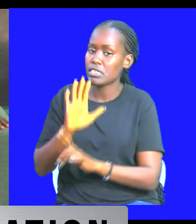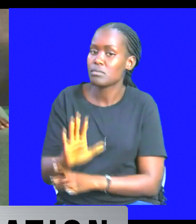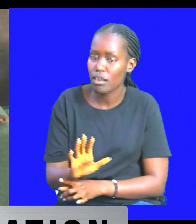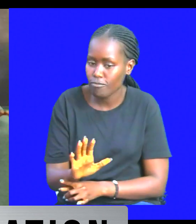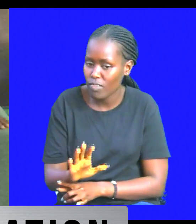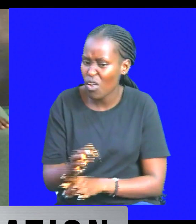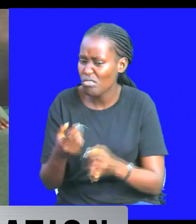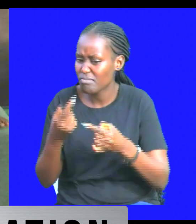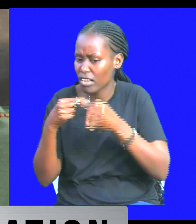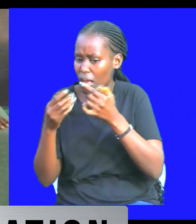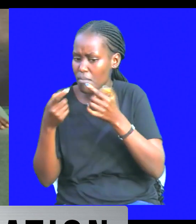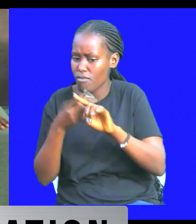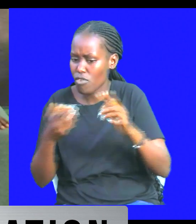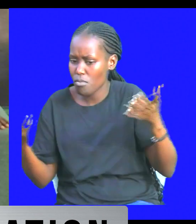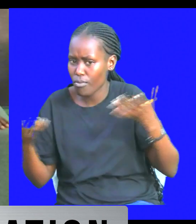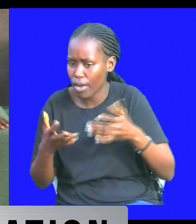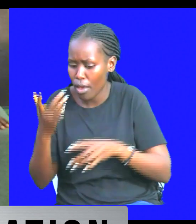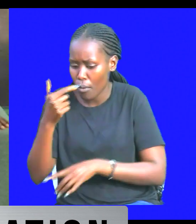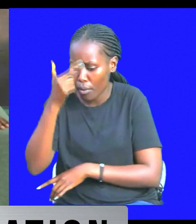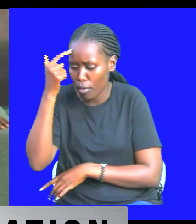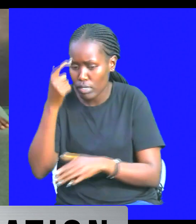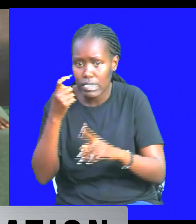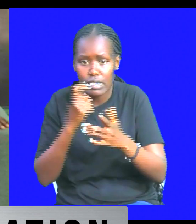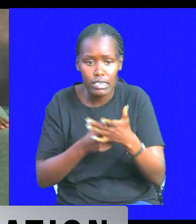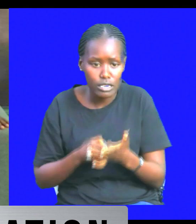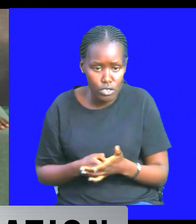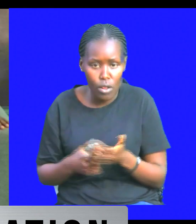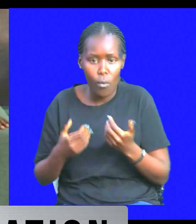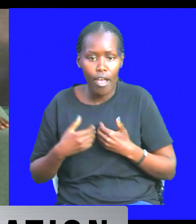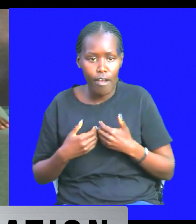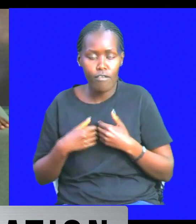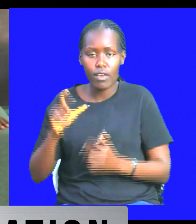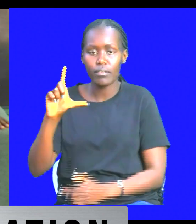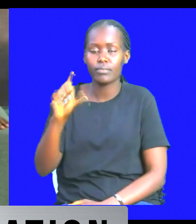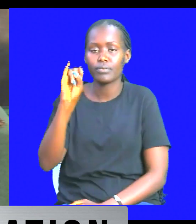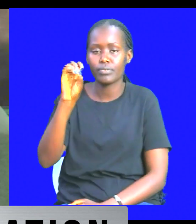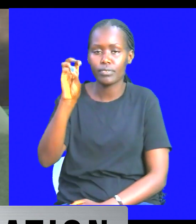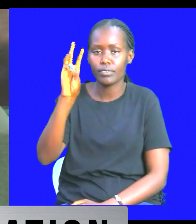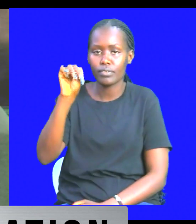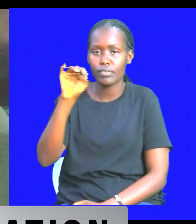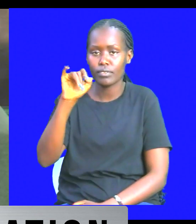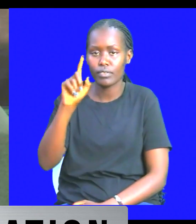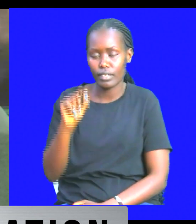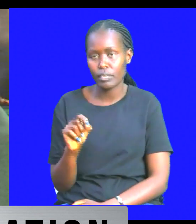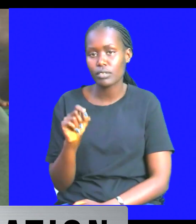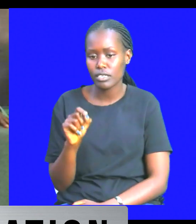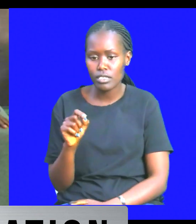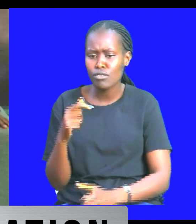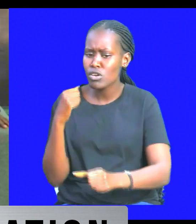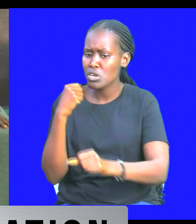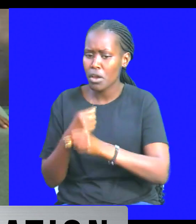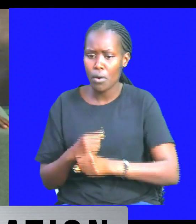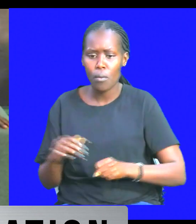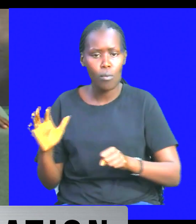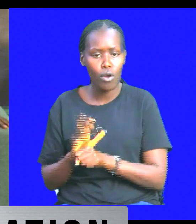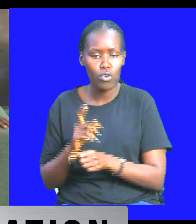from? Right. Yeah, because taxation, there is a limit to taxation. You can't do so much